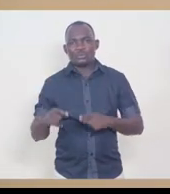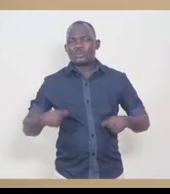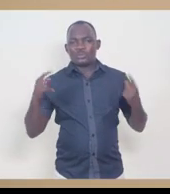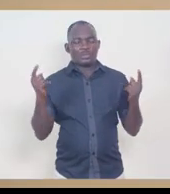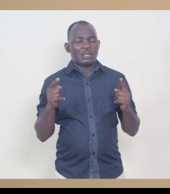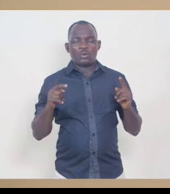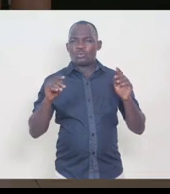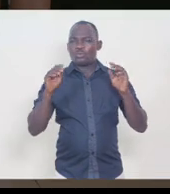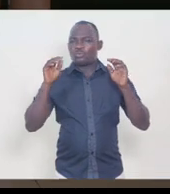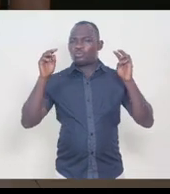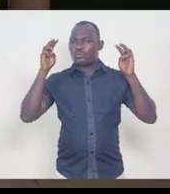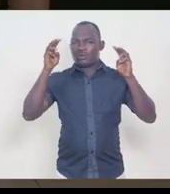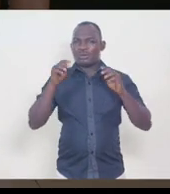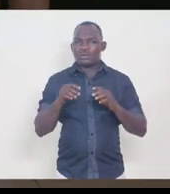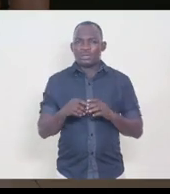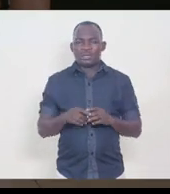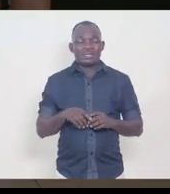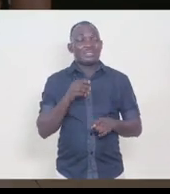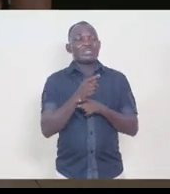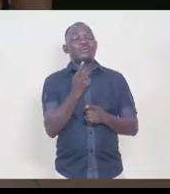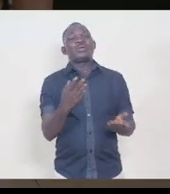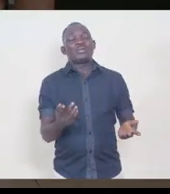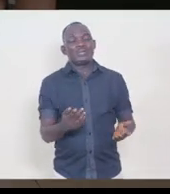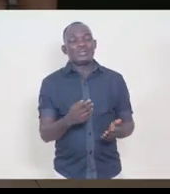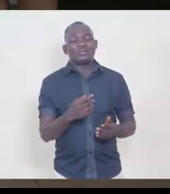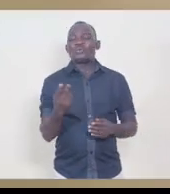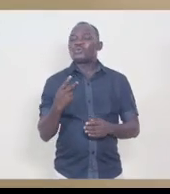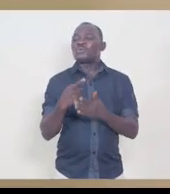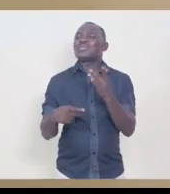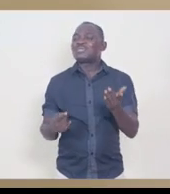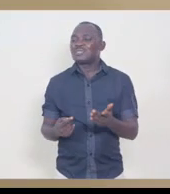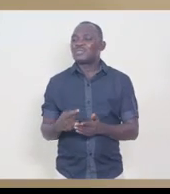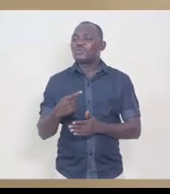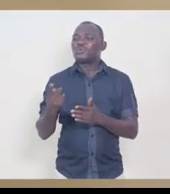Wow. Just what? So, what are we?